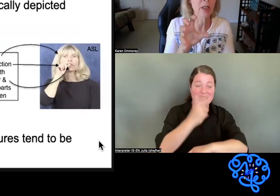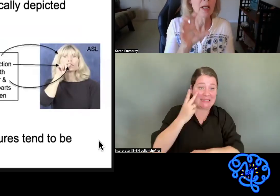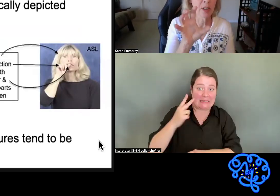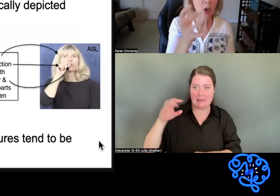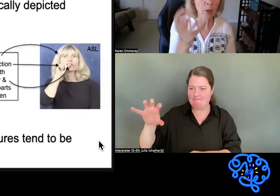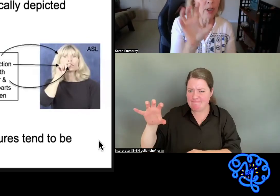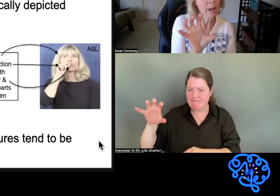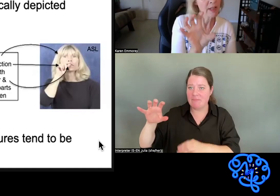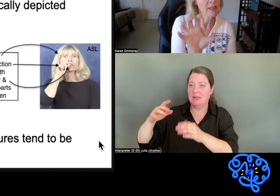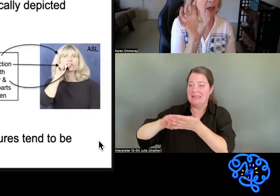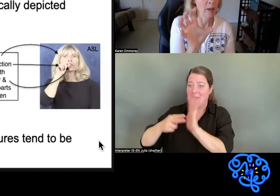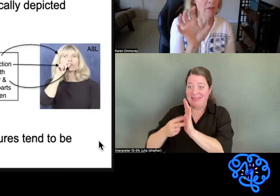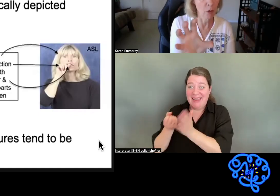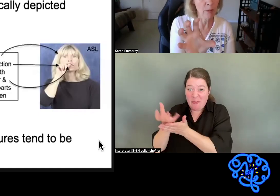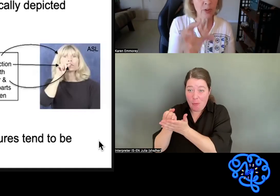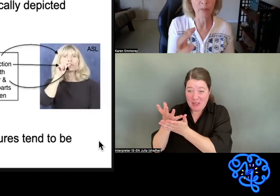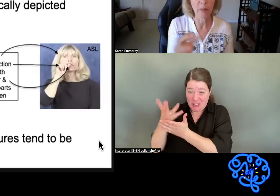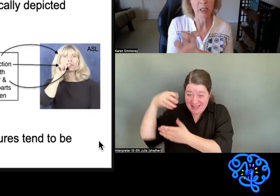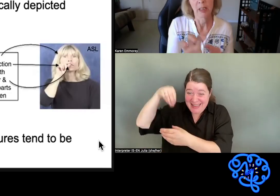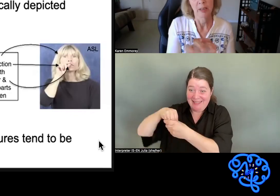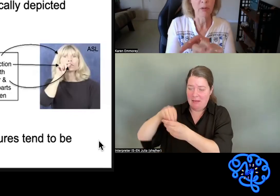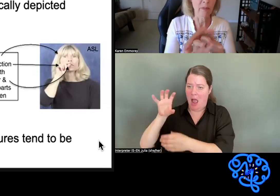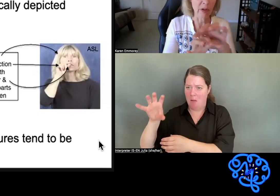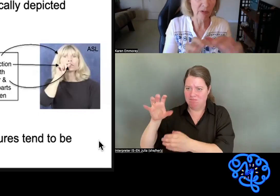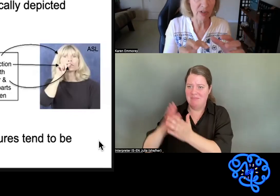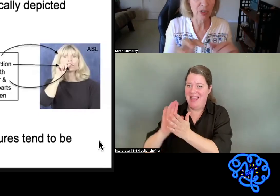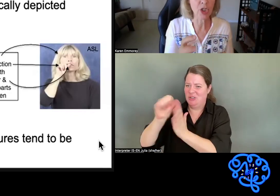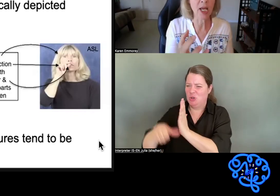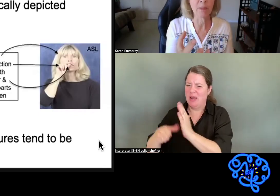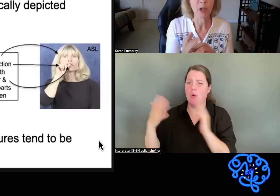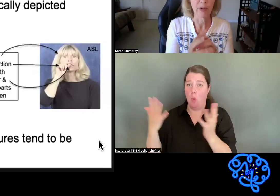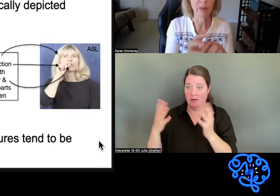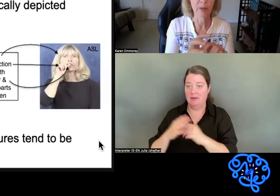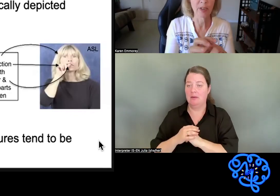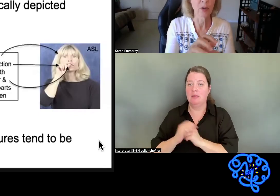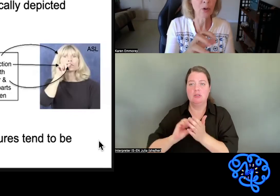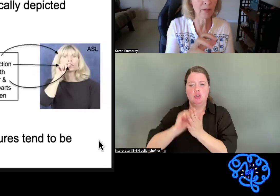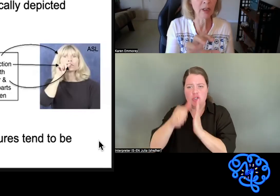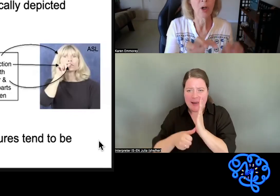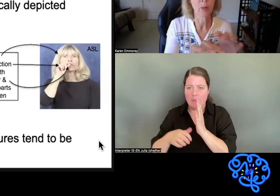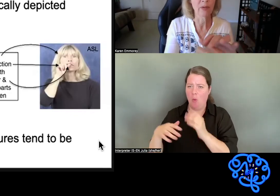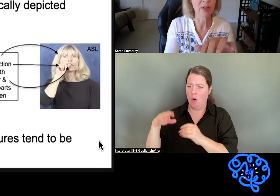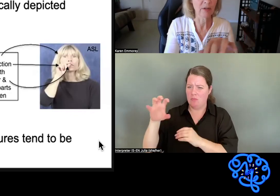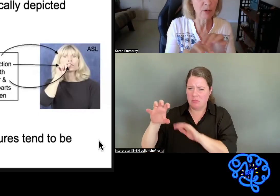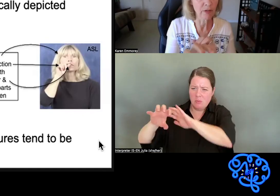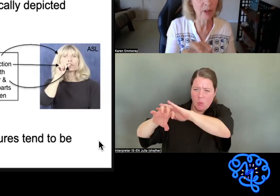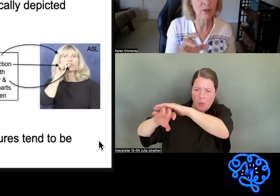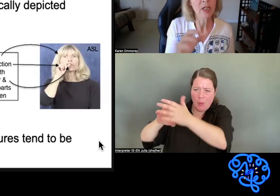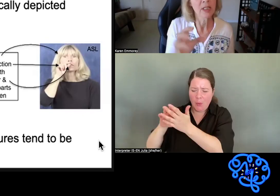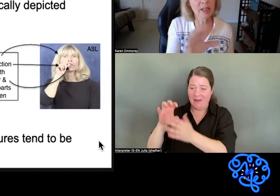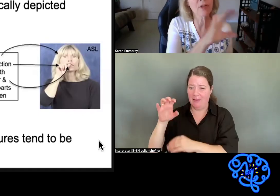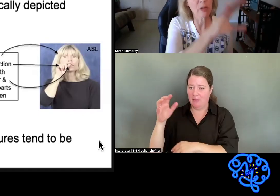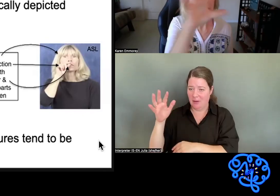information is encoded by this form. So, you know, whether it's the shape, whether it's the curving, whether it's the individual